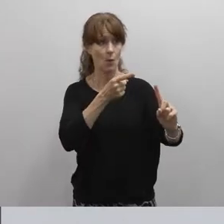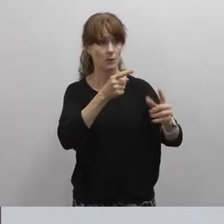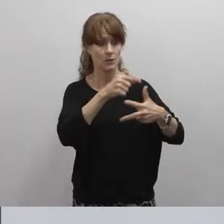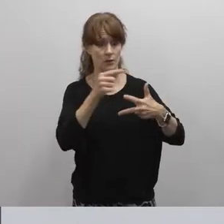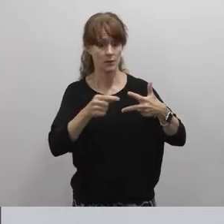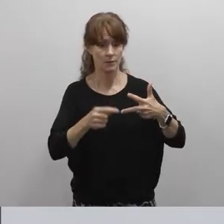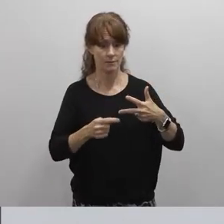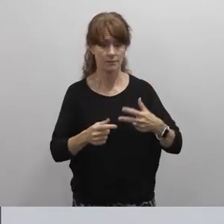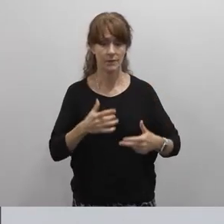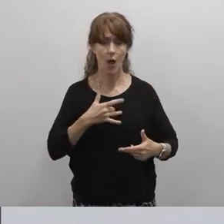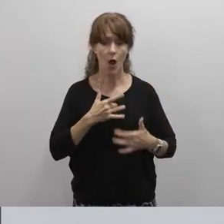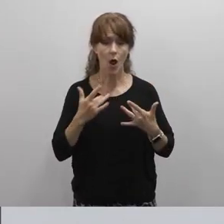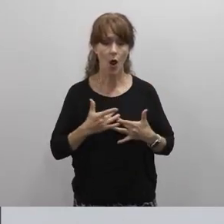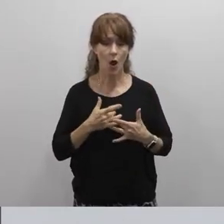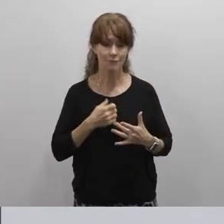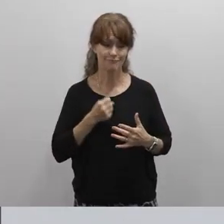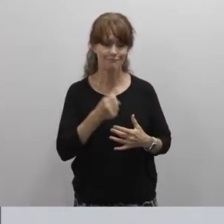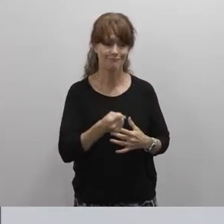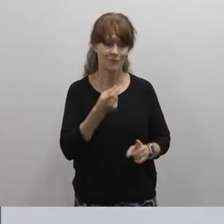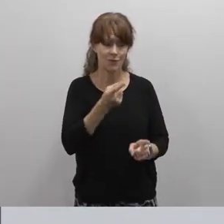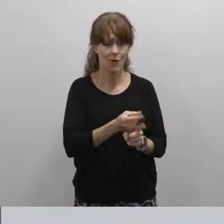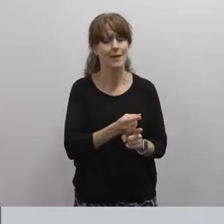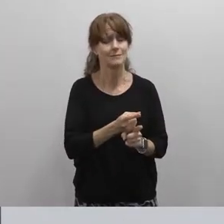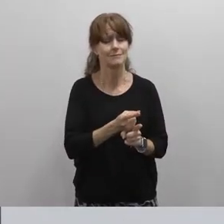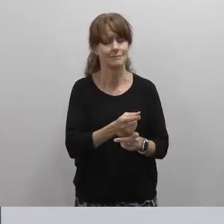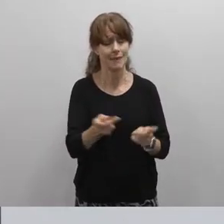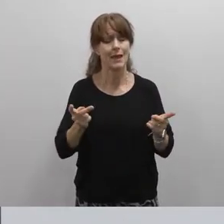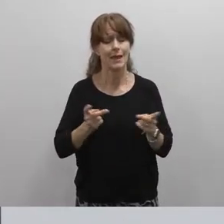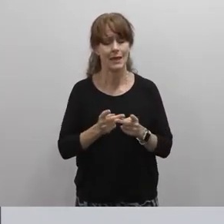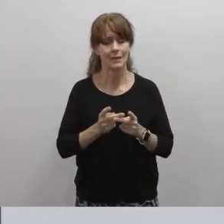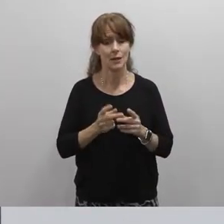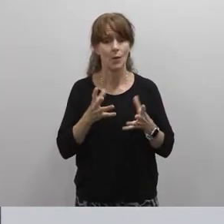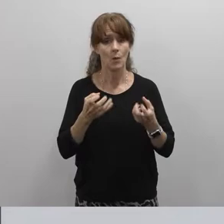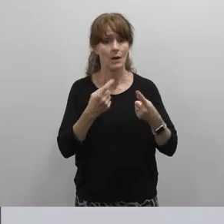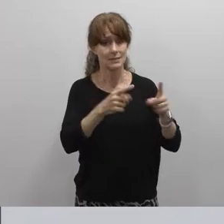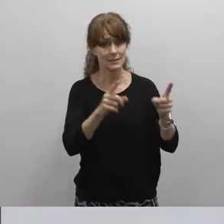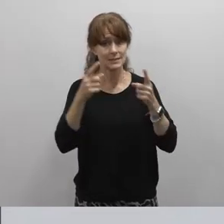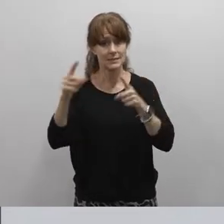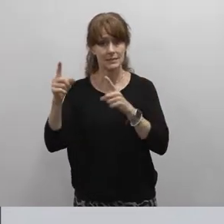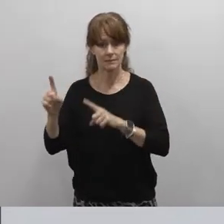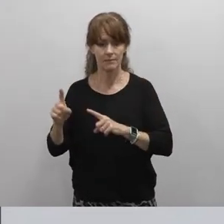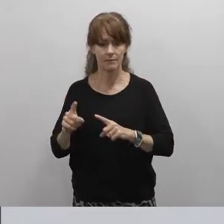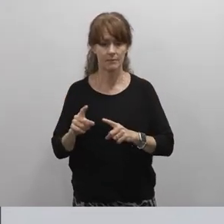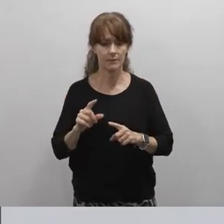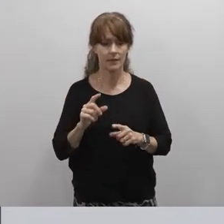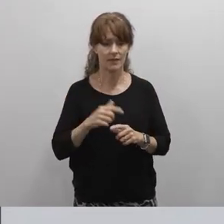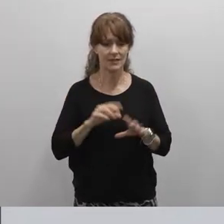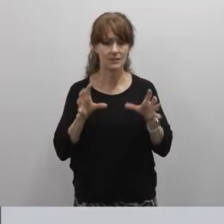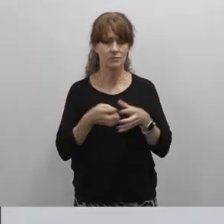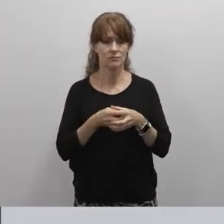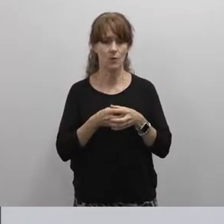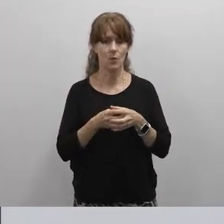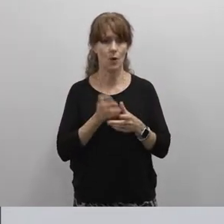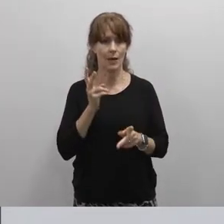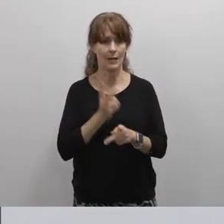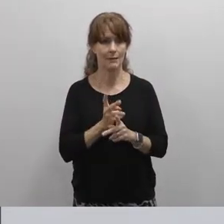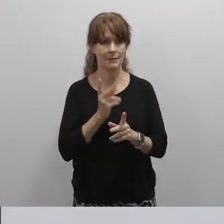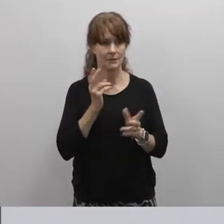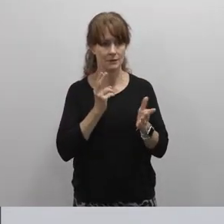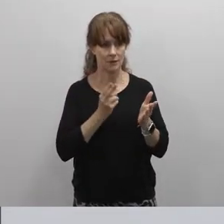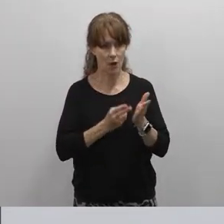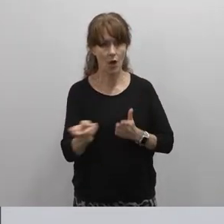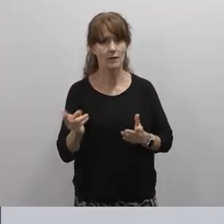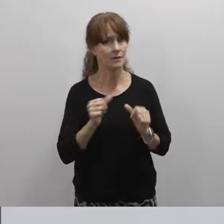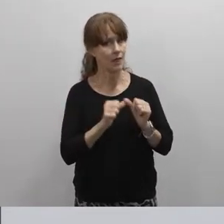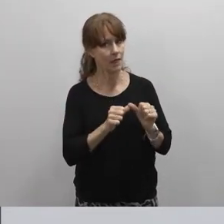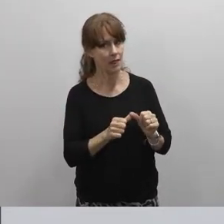Our heart is definitely in the right place and we want to hit those marks. That task force can help keep us honest going forward as well. So we know via the task force,